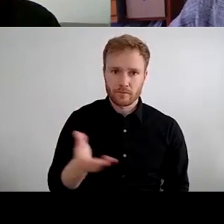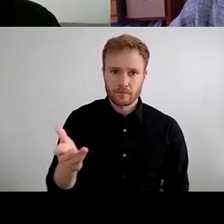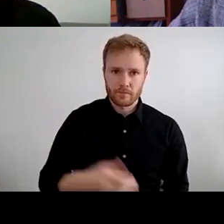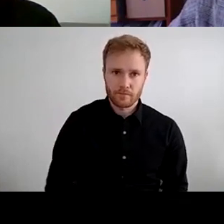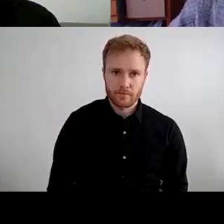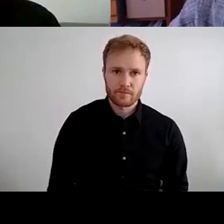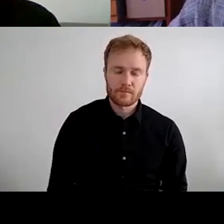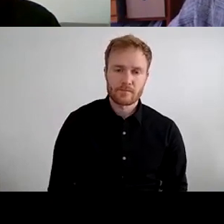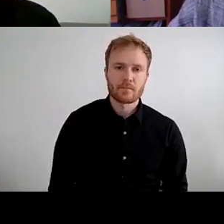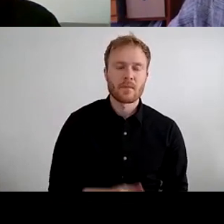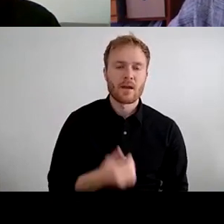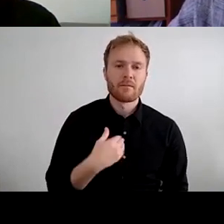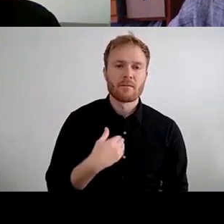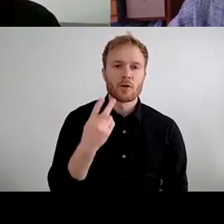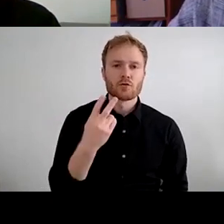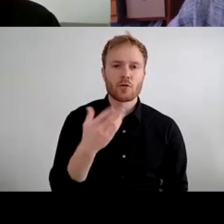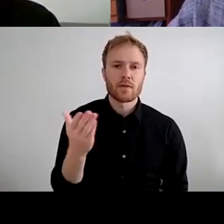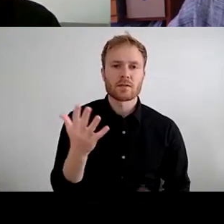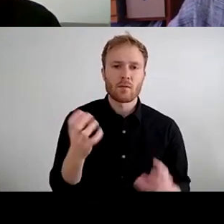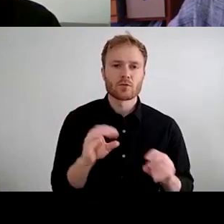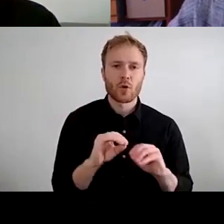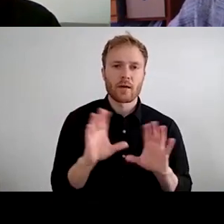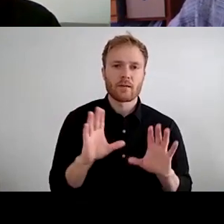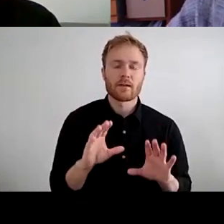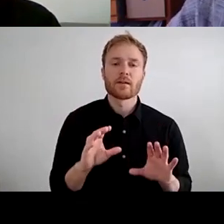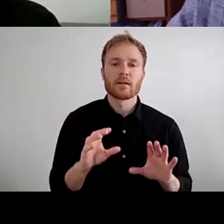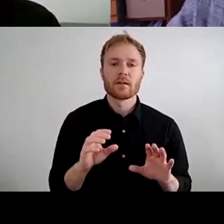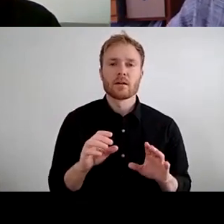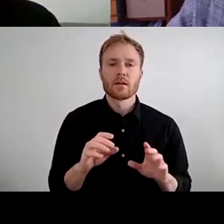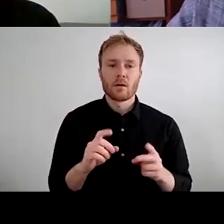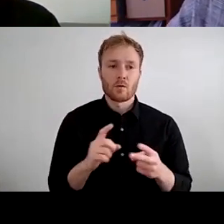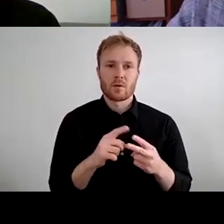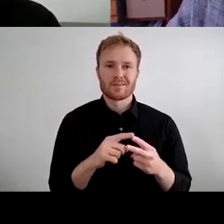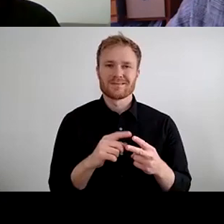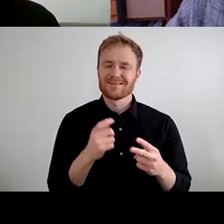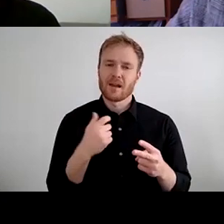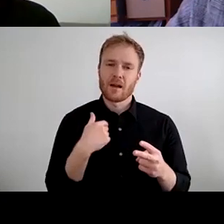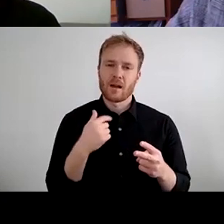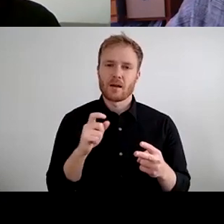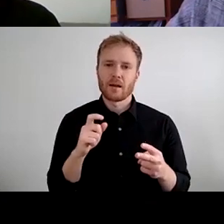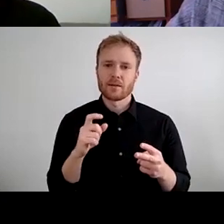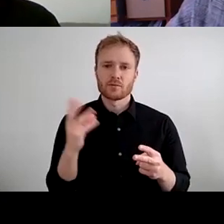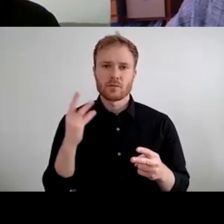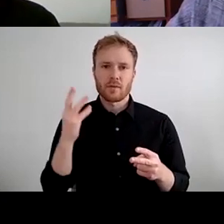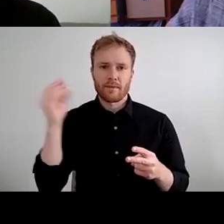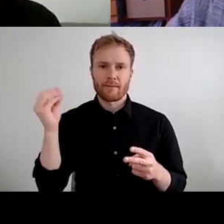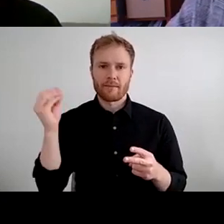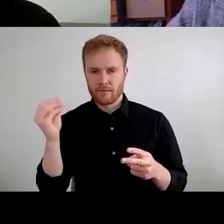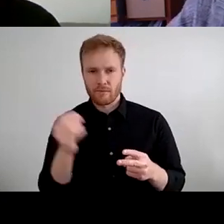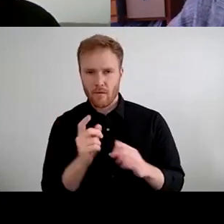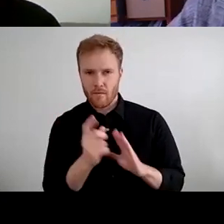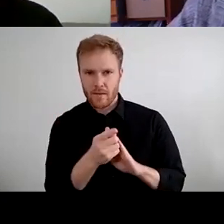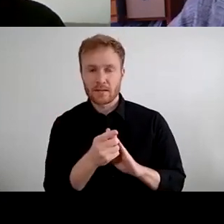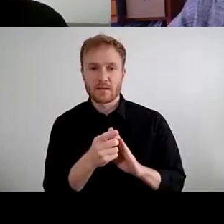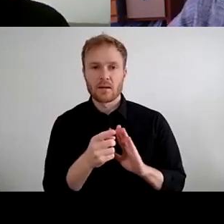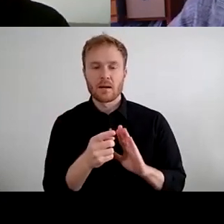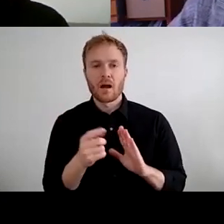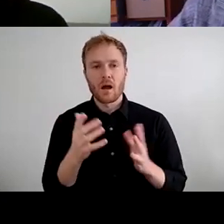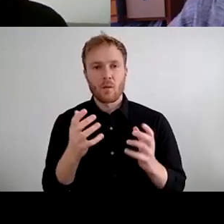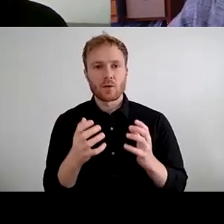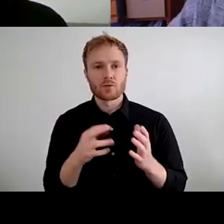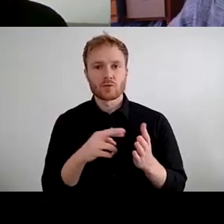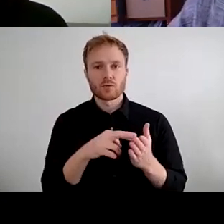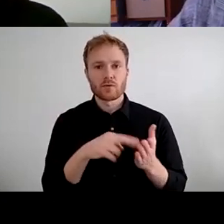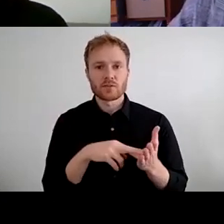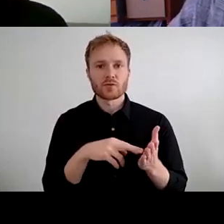two things I wanted to clarify. One is I had to step away from my screen for a moment. I wanted to register an aye vote